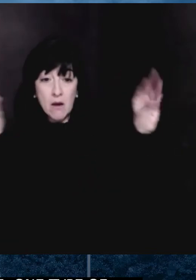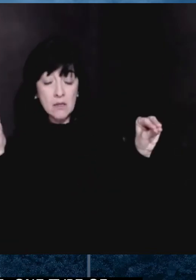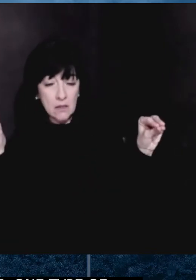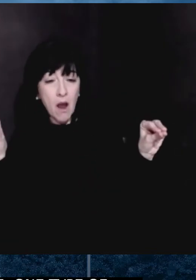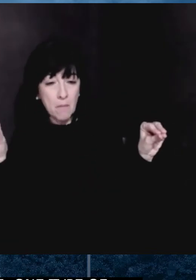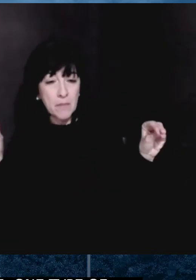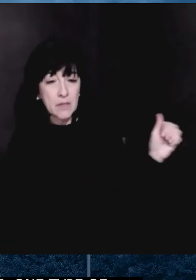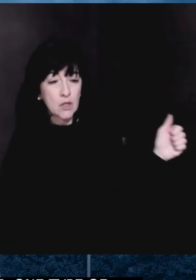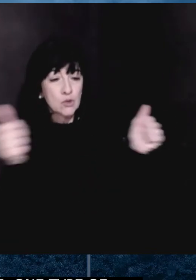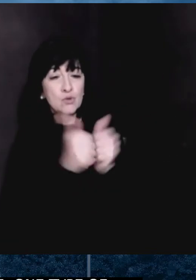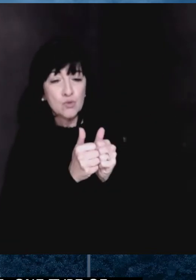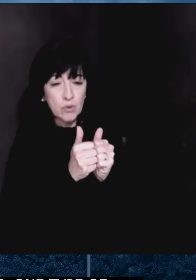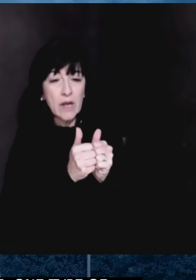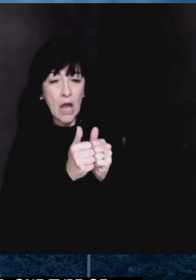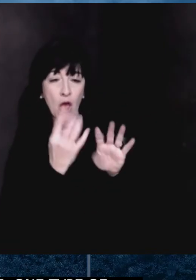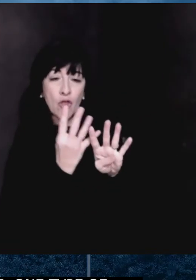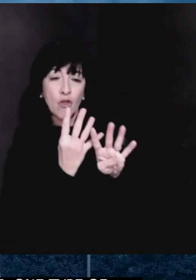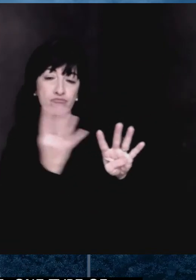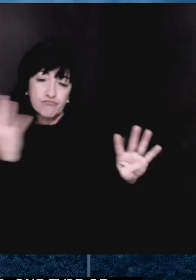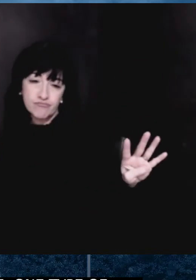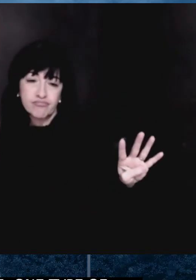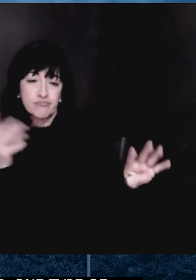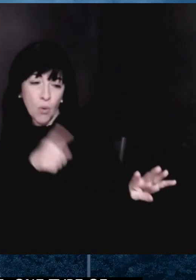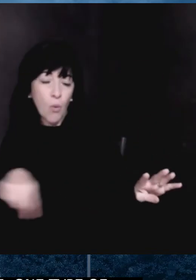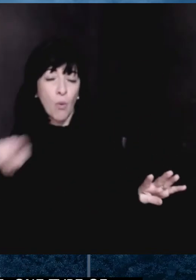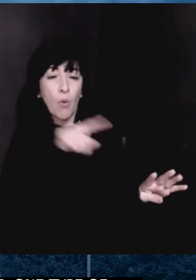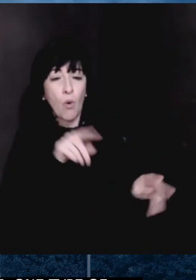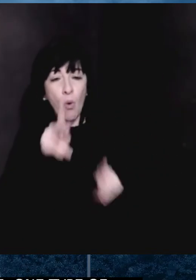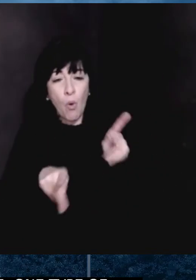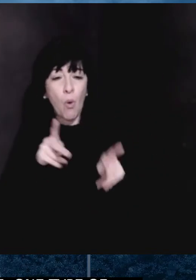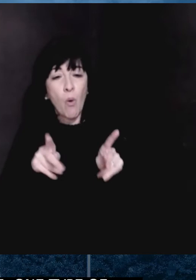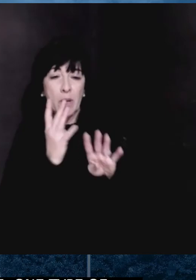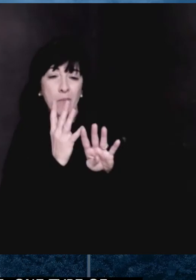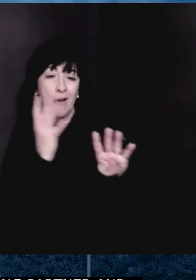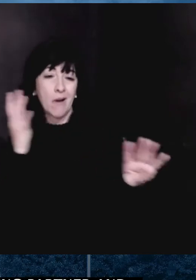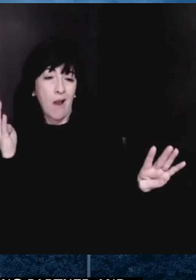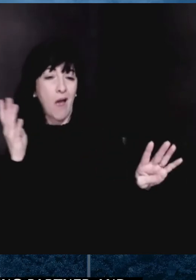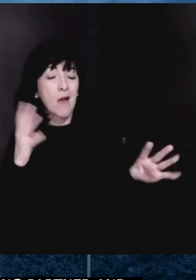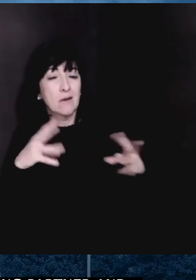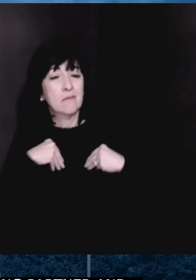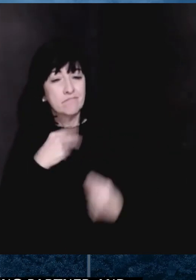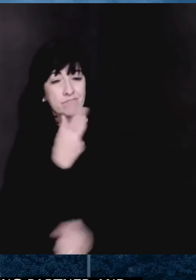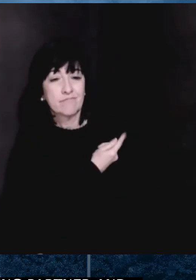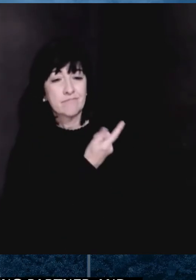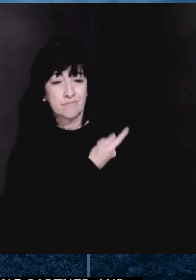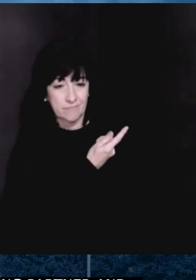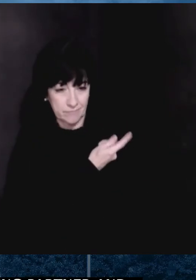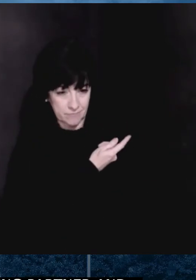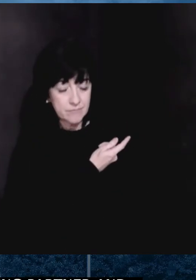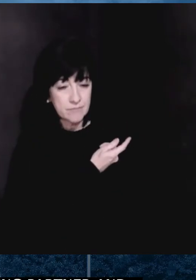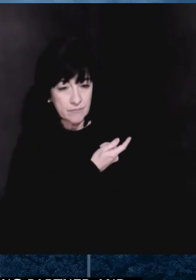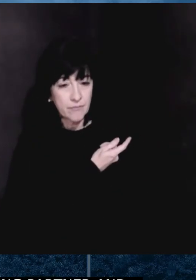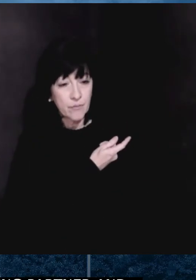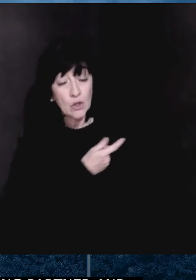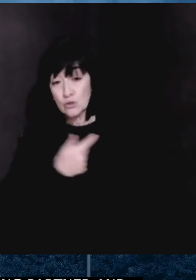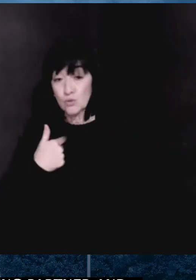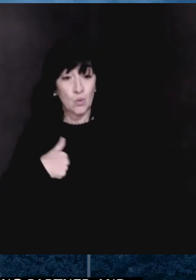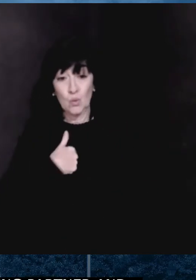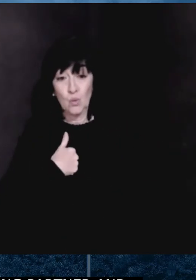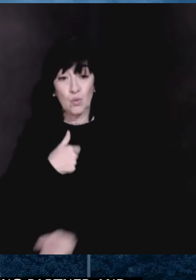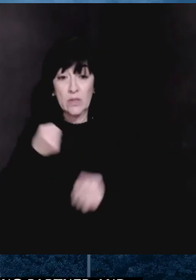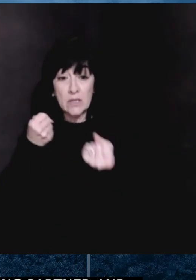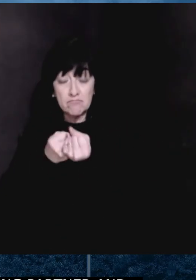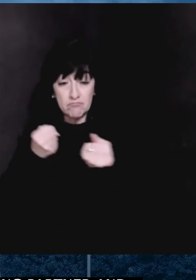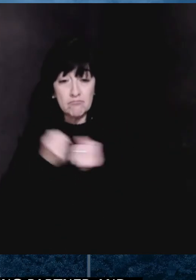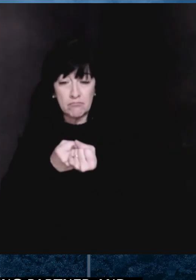times available for their team to get vaccinated. So what we really advocate right now is for employers to spend some time on